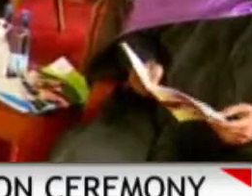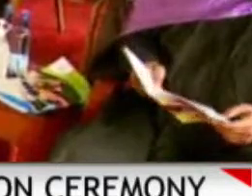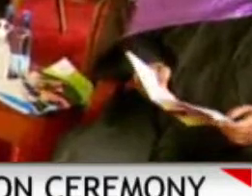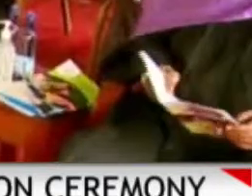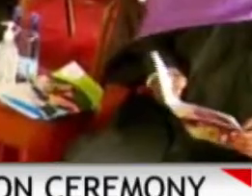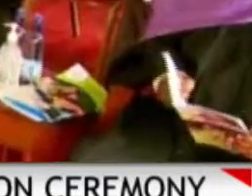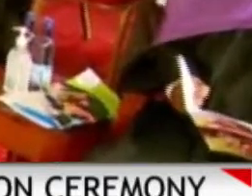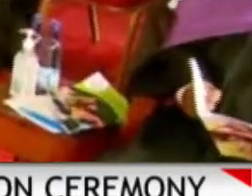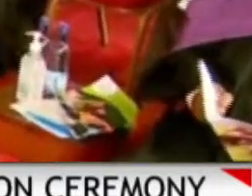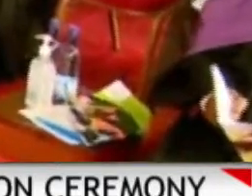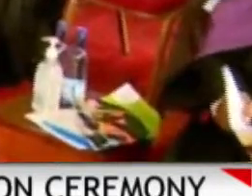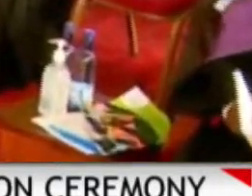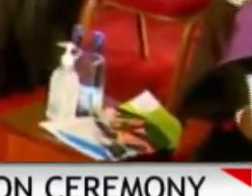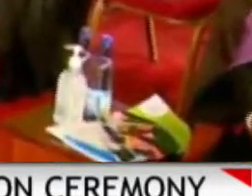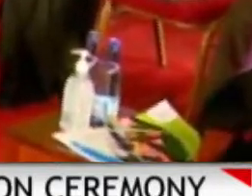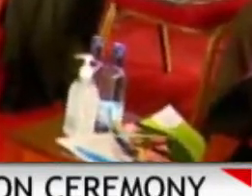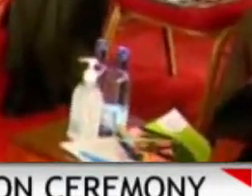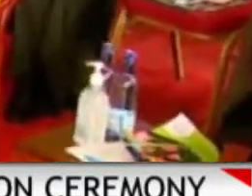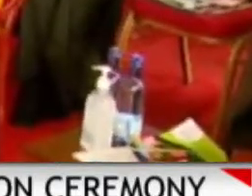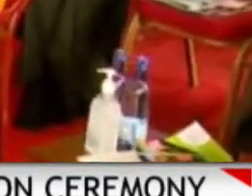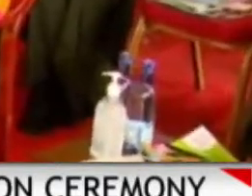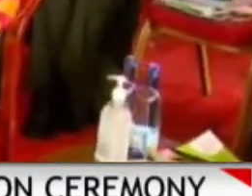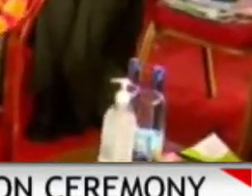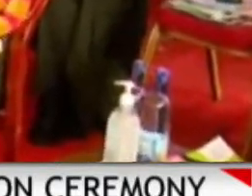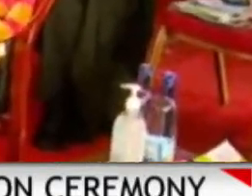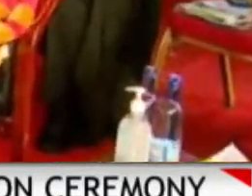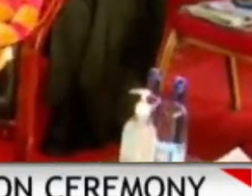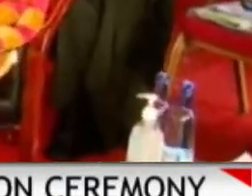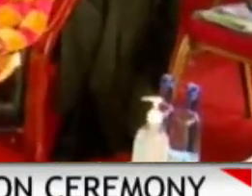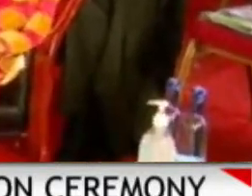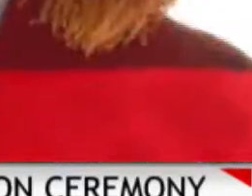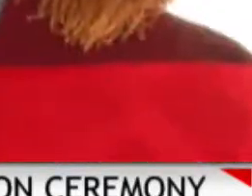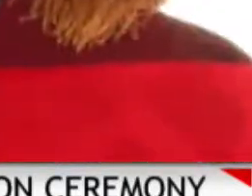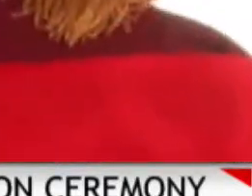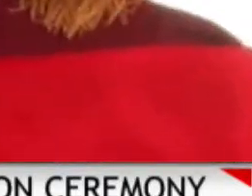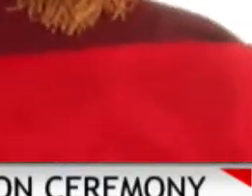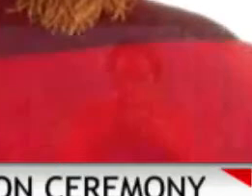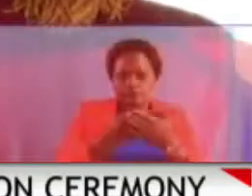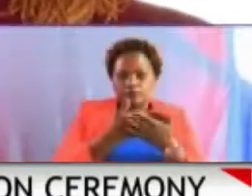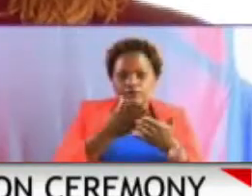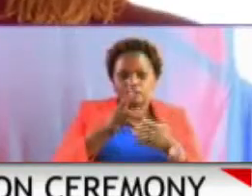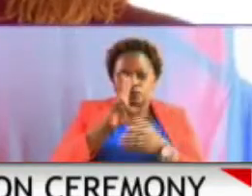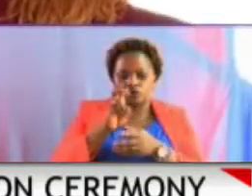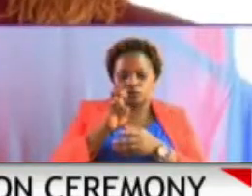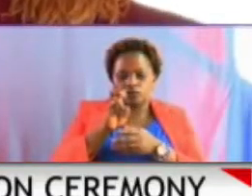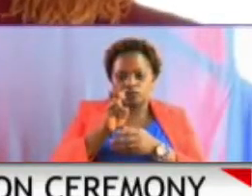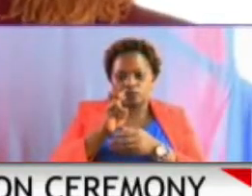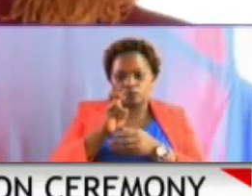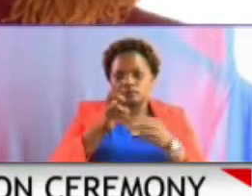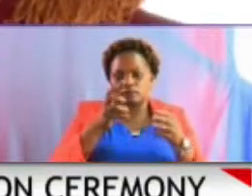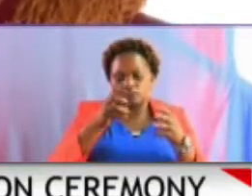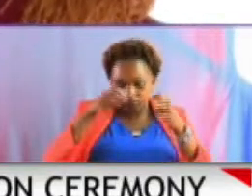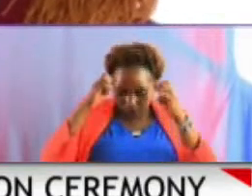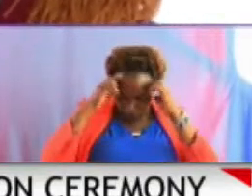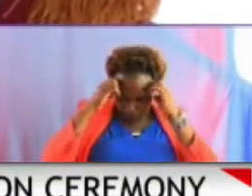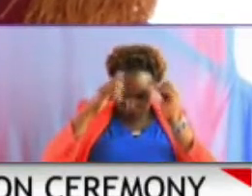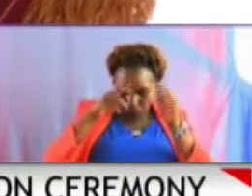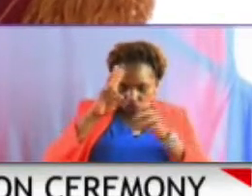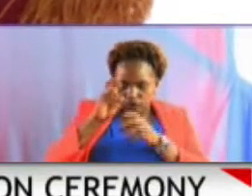Mr. Chancellor, sir, I have the honor to present the following 20 graduates who during